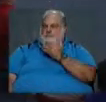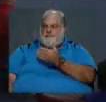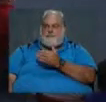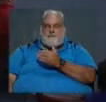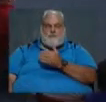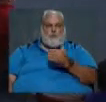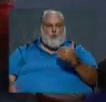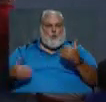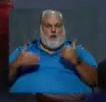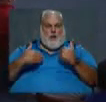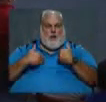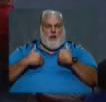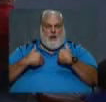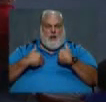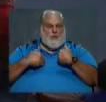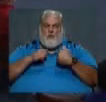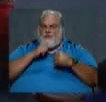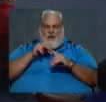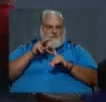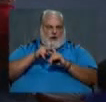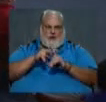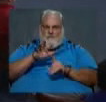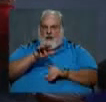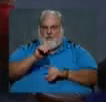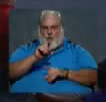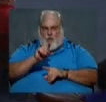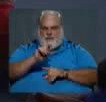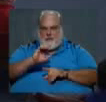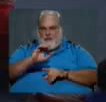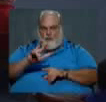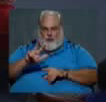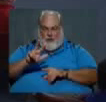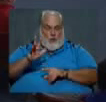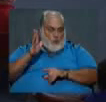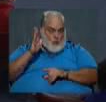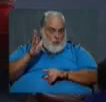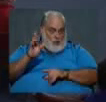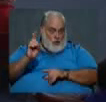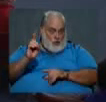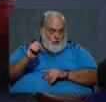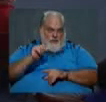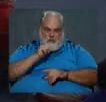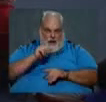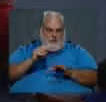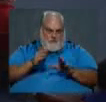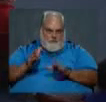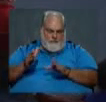And we have not filed a 501c3 yet. We plan to. Okay. We just haven't gotten to it.